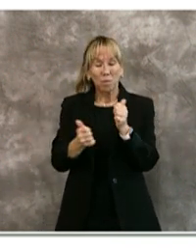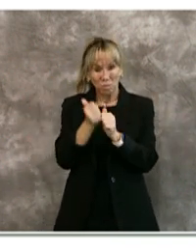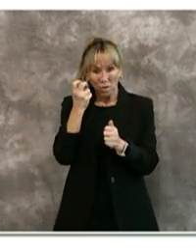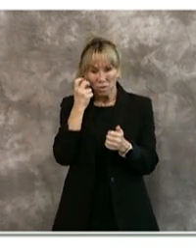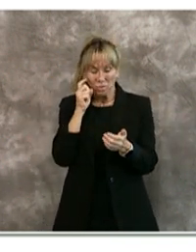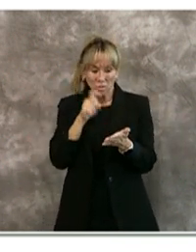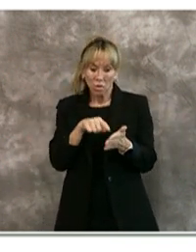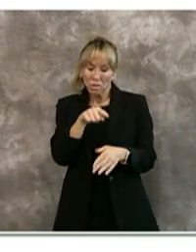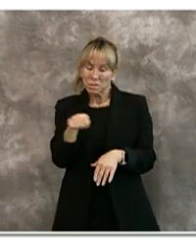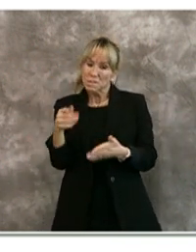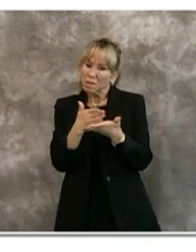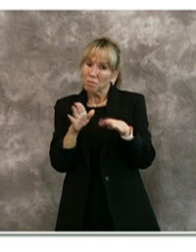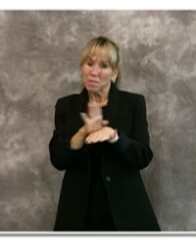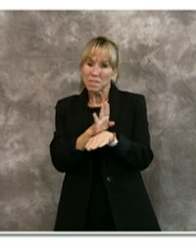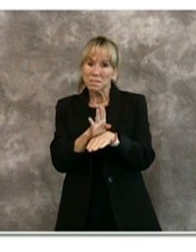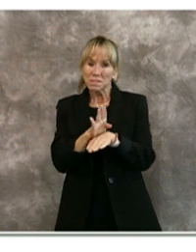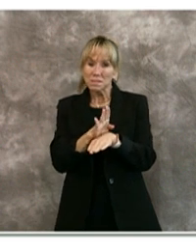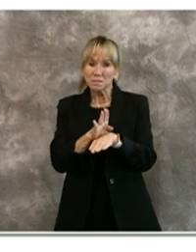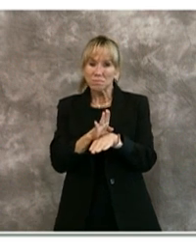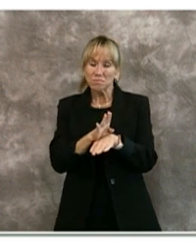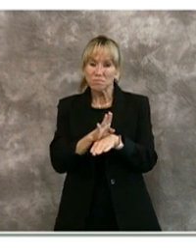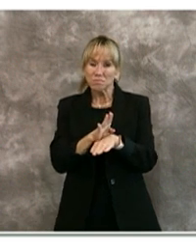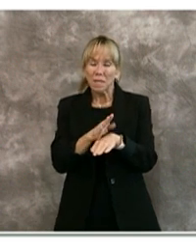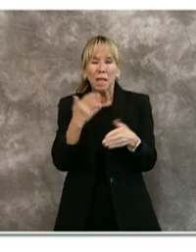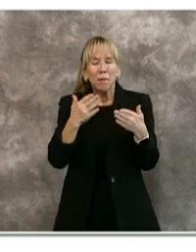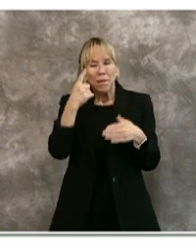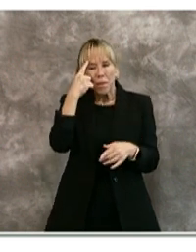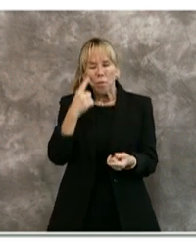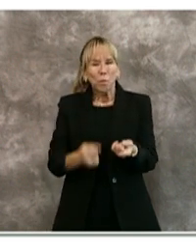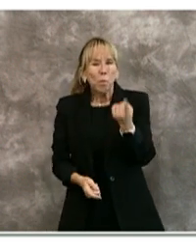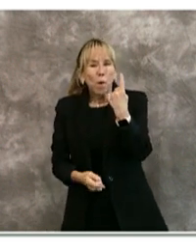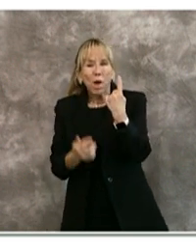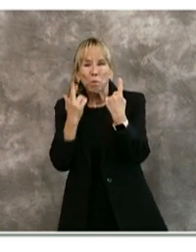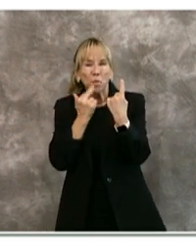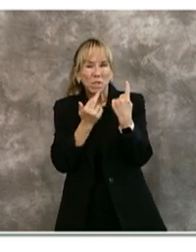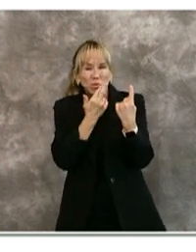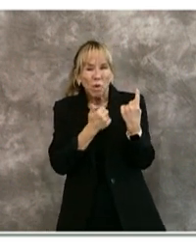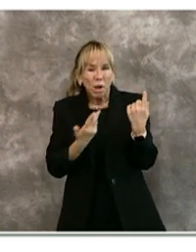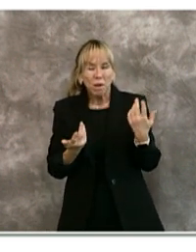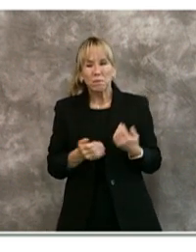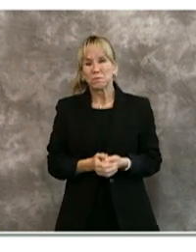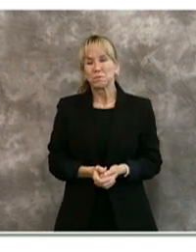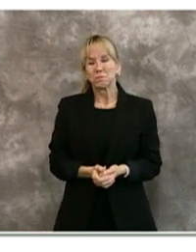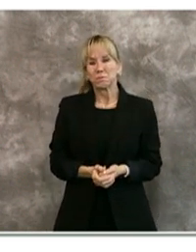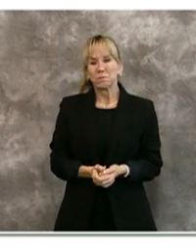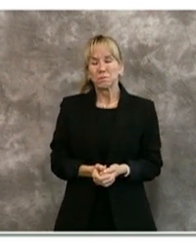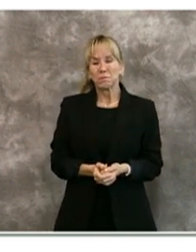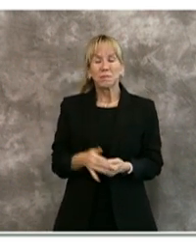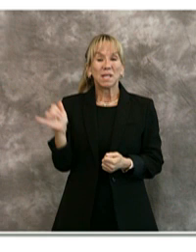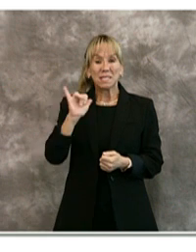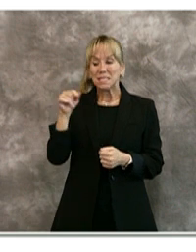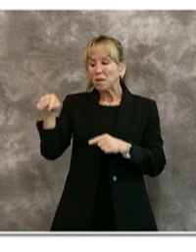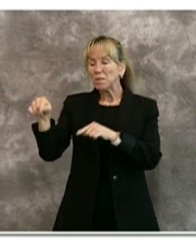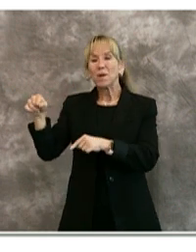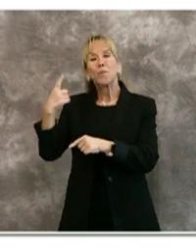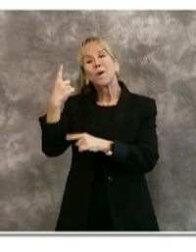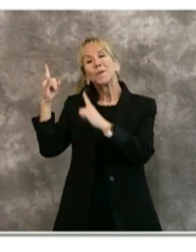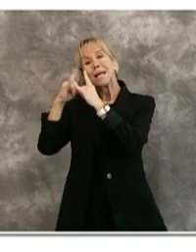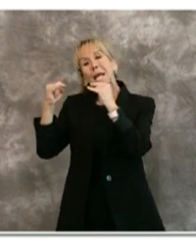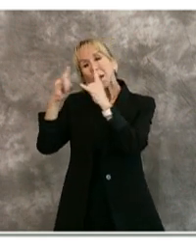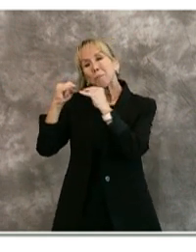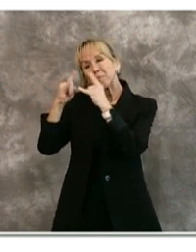businesses. There are some that there might be one a restaurant, as well as a